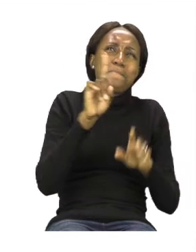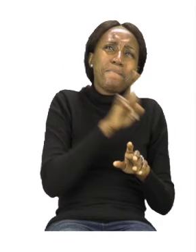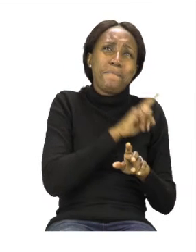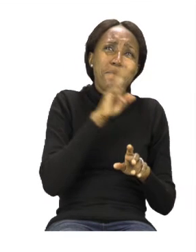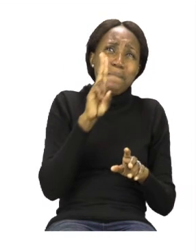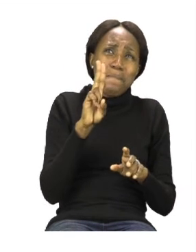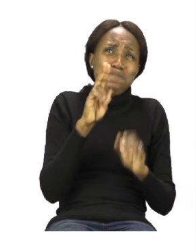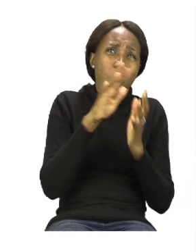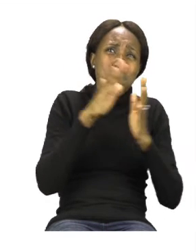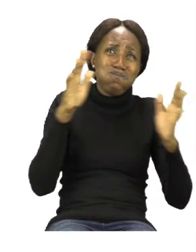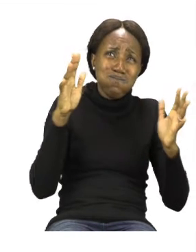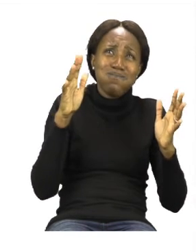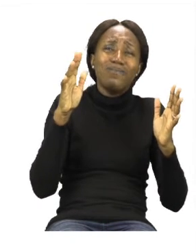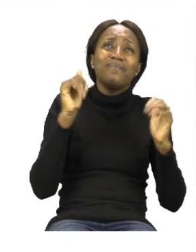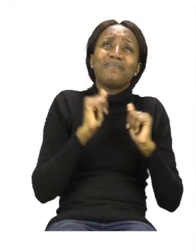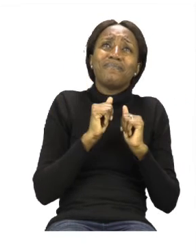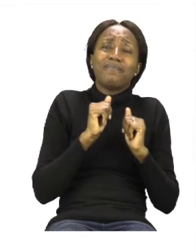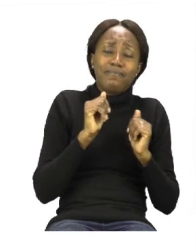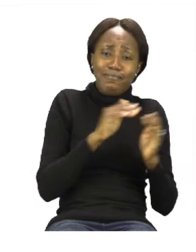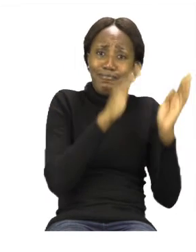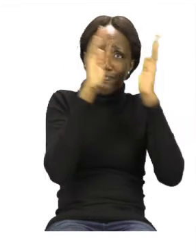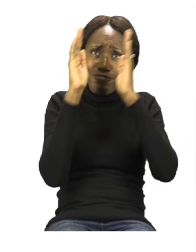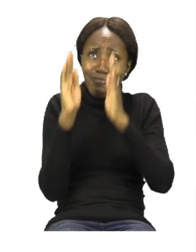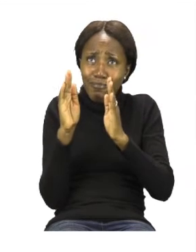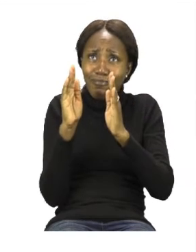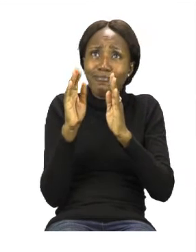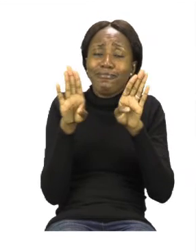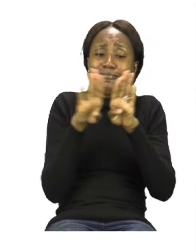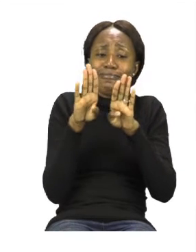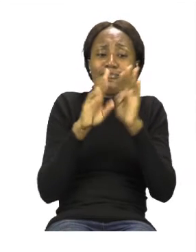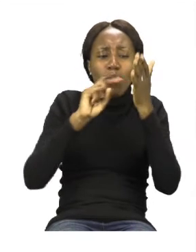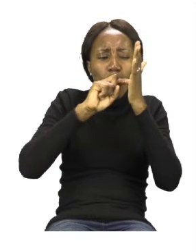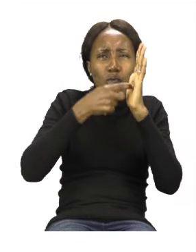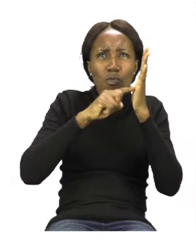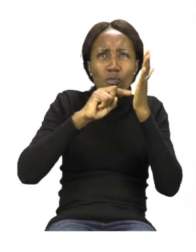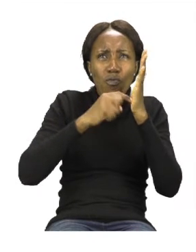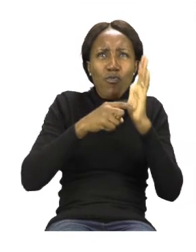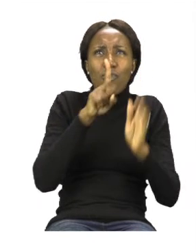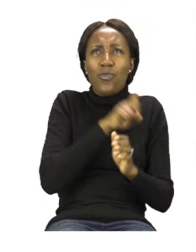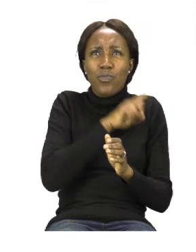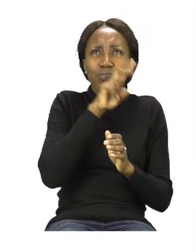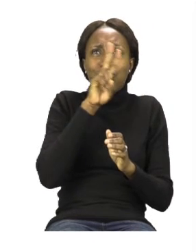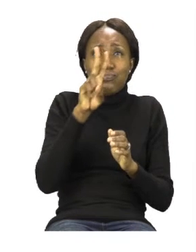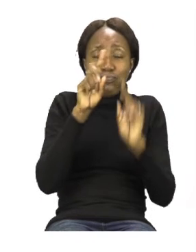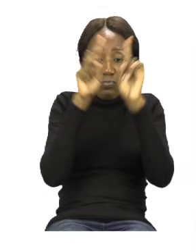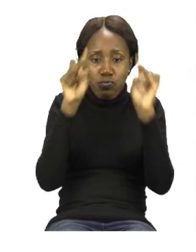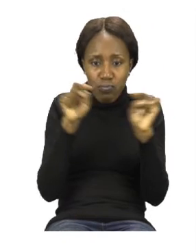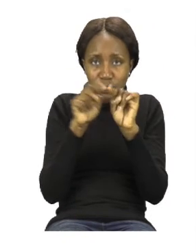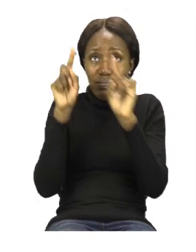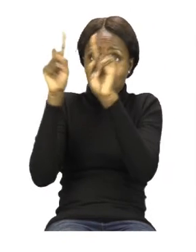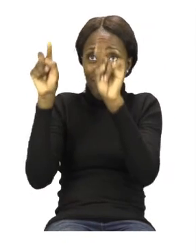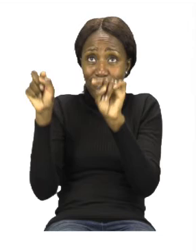there. Then you are going to make 12 dots in the die. And then after that,